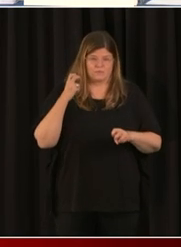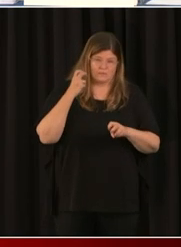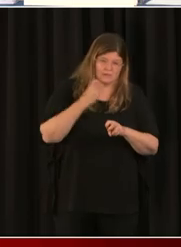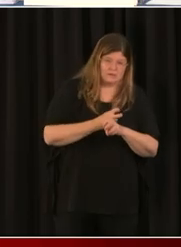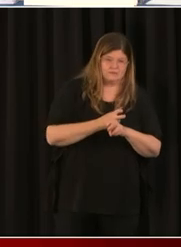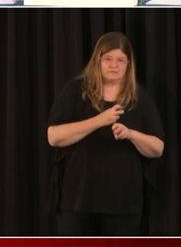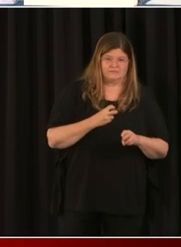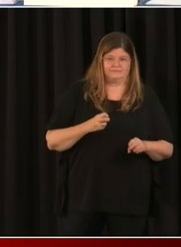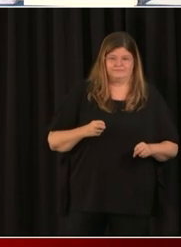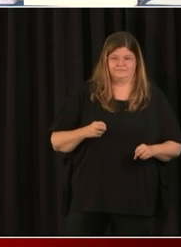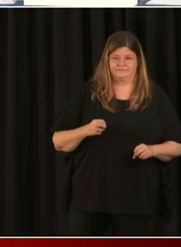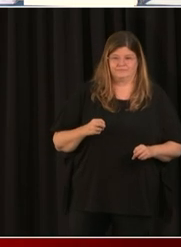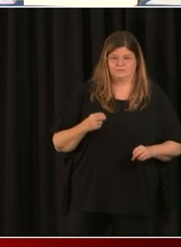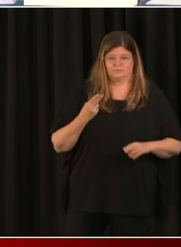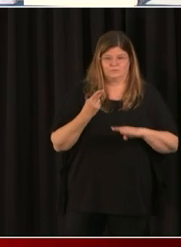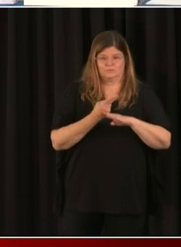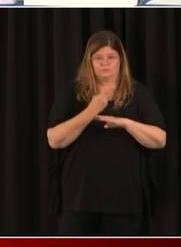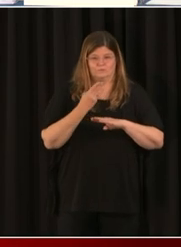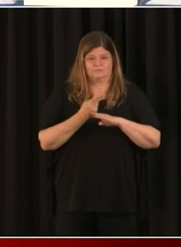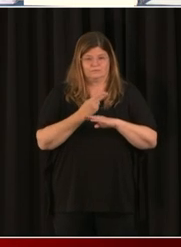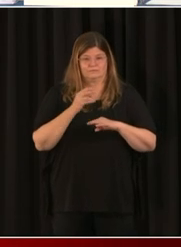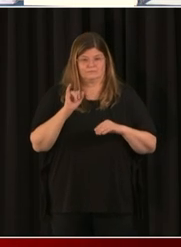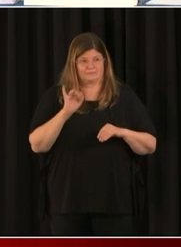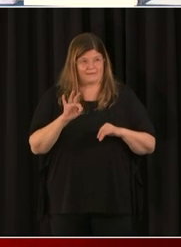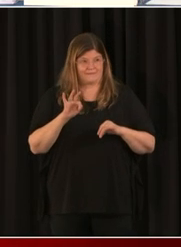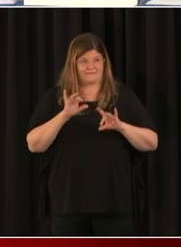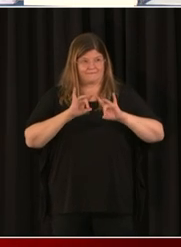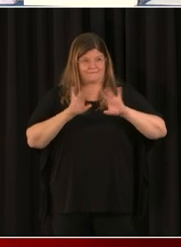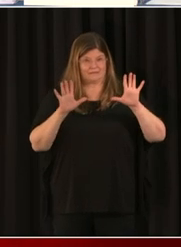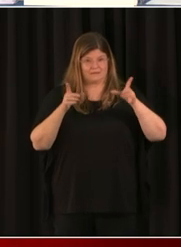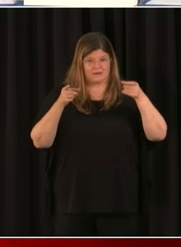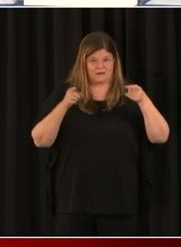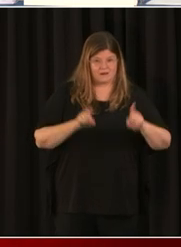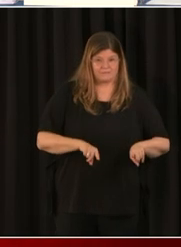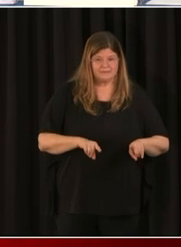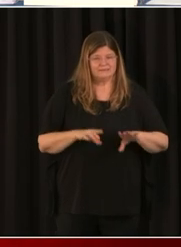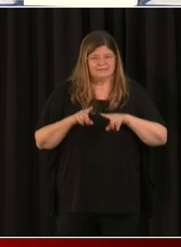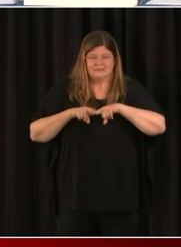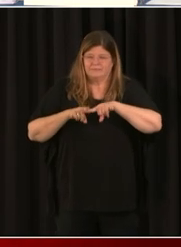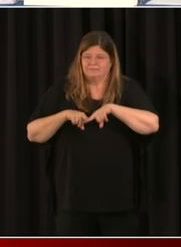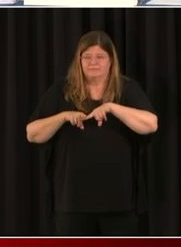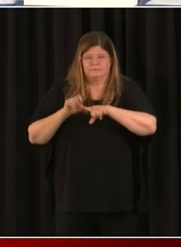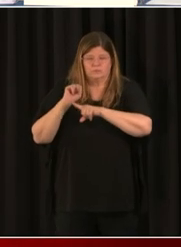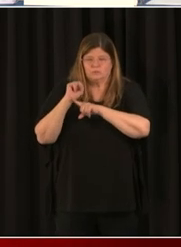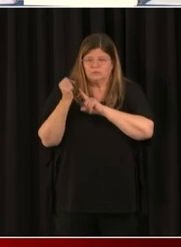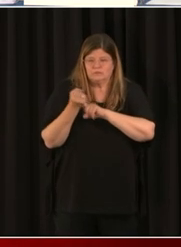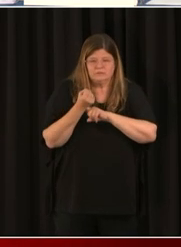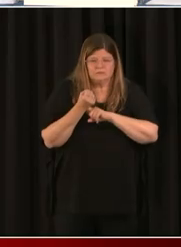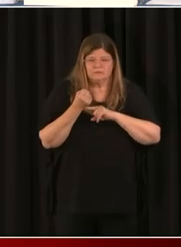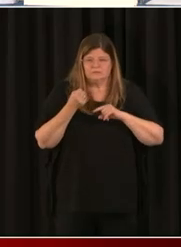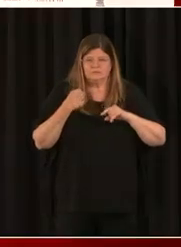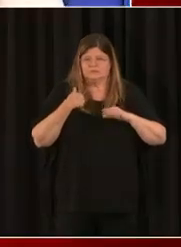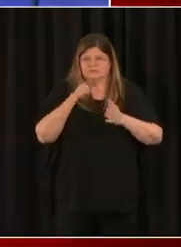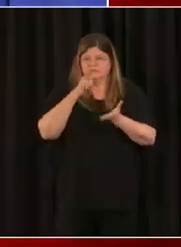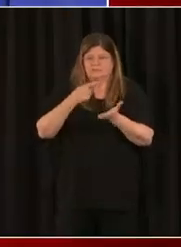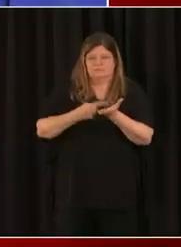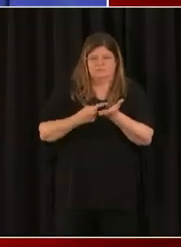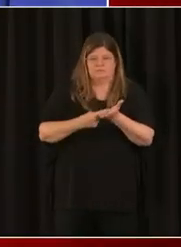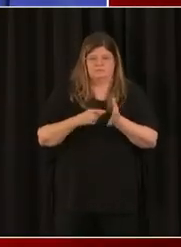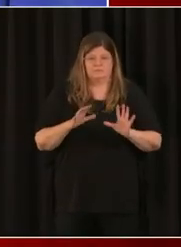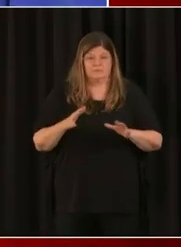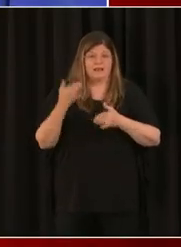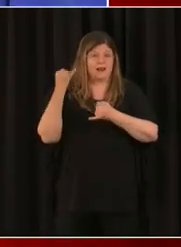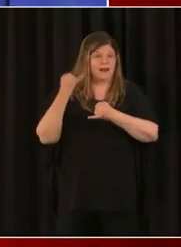council today? Can you tell us what will be used if violence does break out? That depends on the situation, and no, that was not discussed with the council. Okay, and